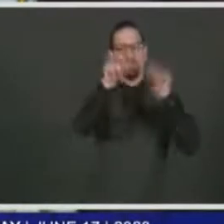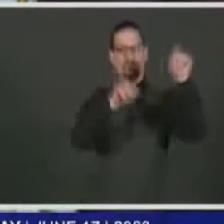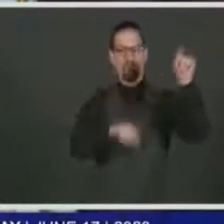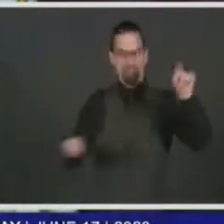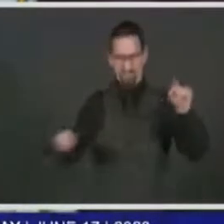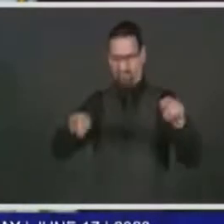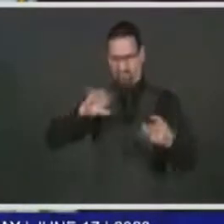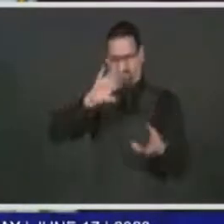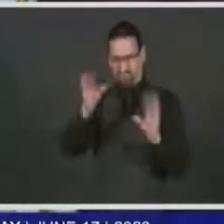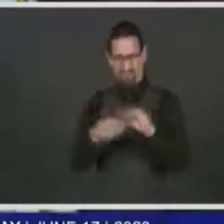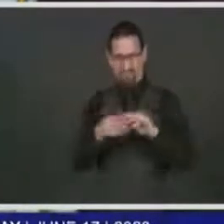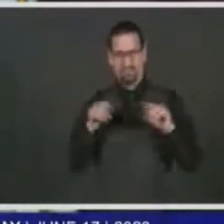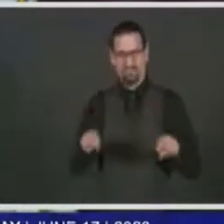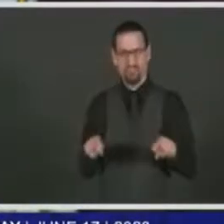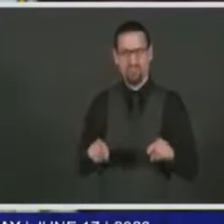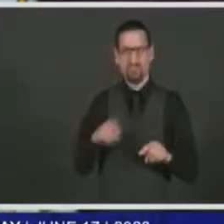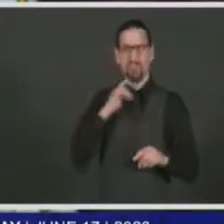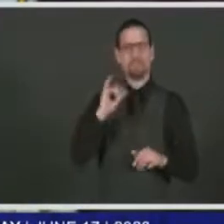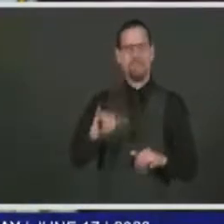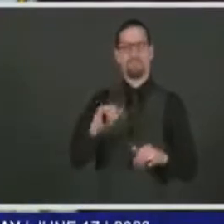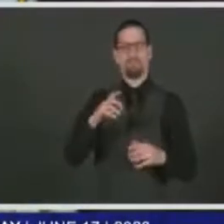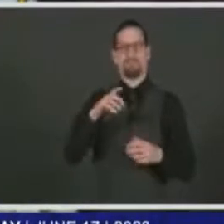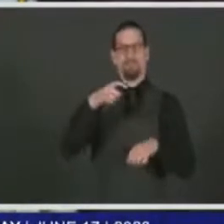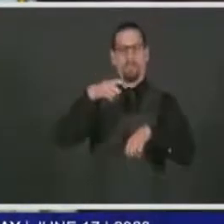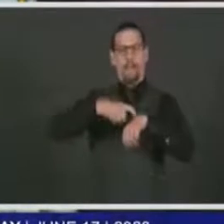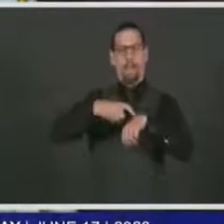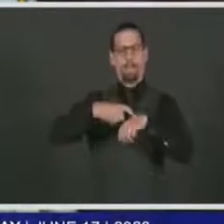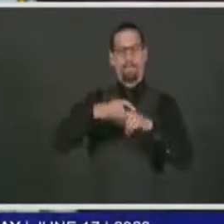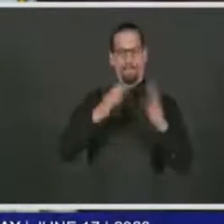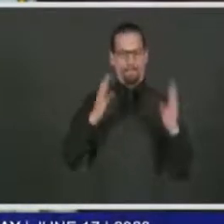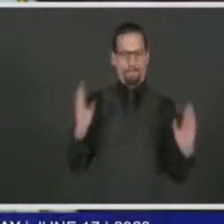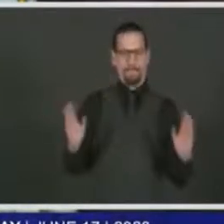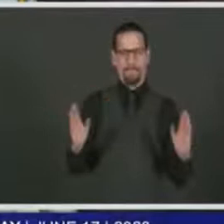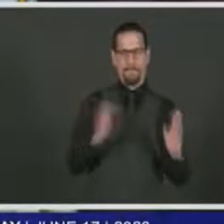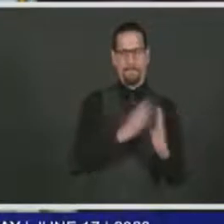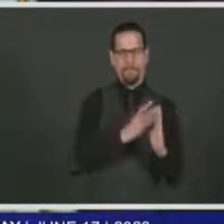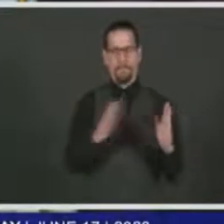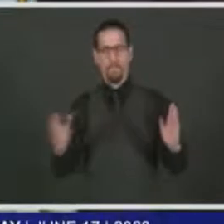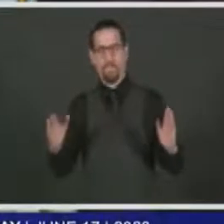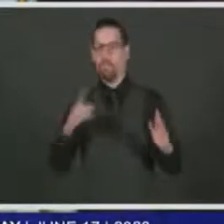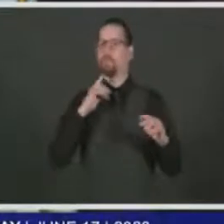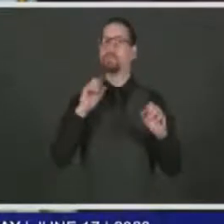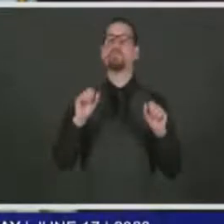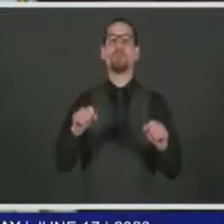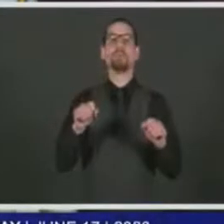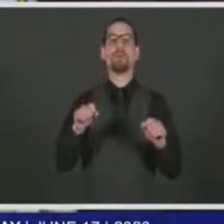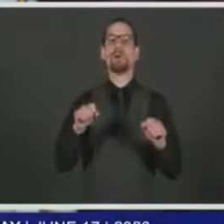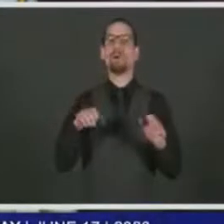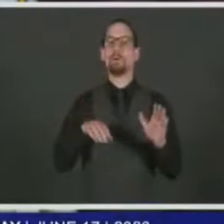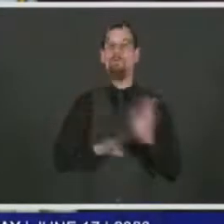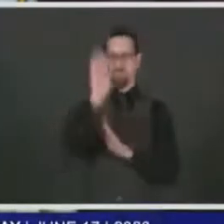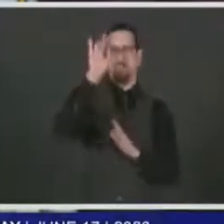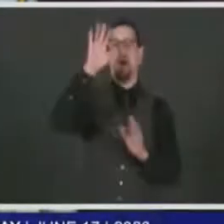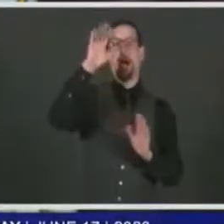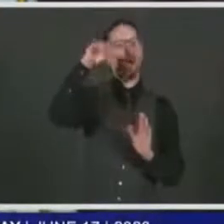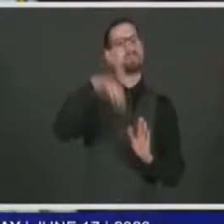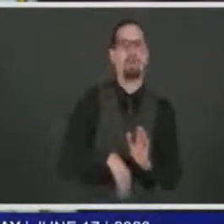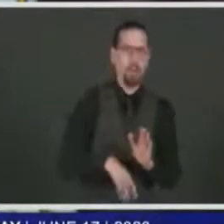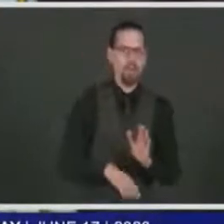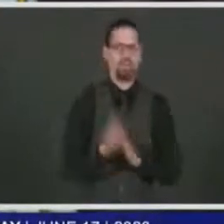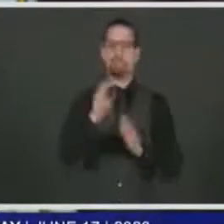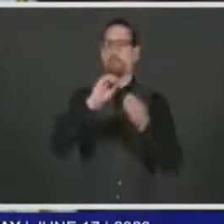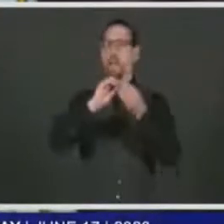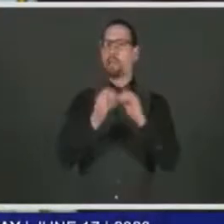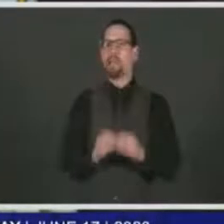will fluctuate, but they are all good news. This is all good news. And it's all directly related to the fact that the people in